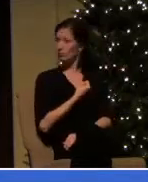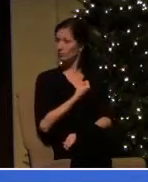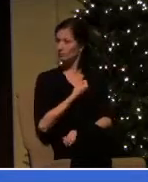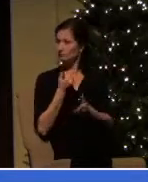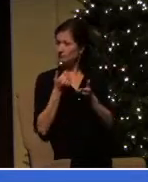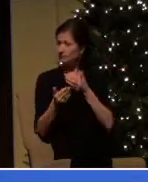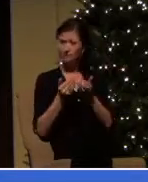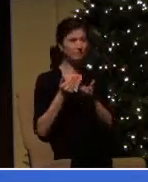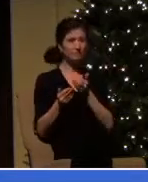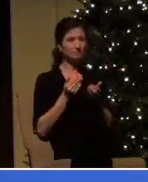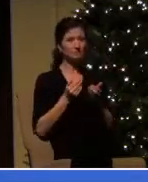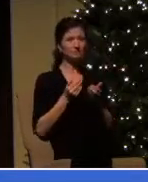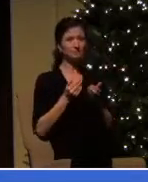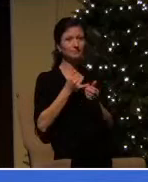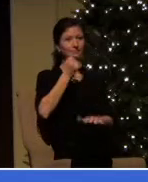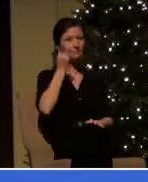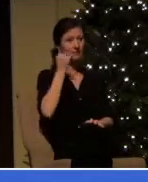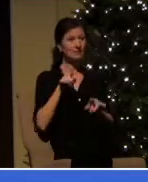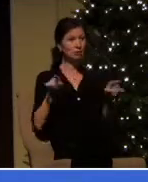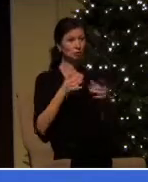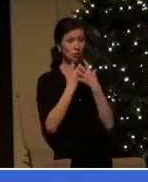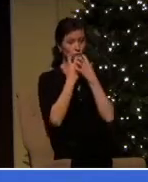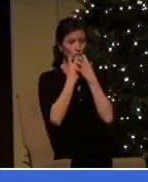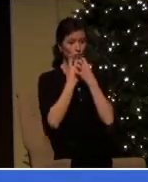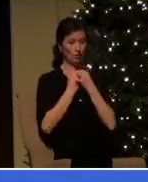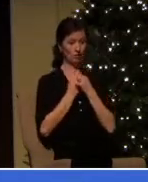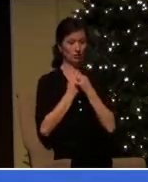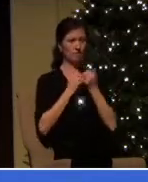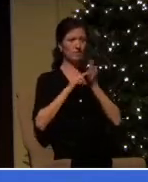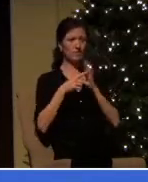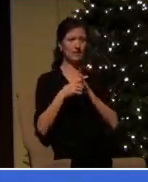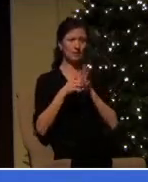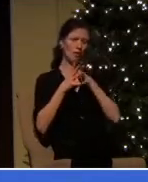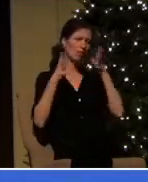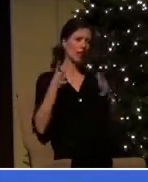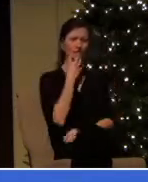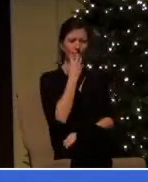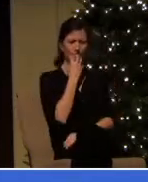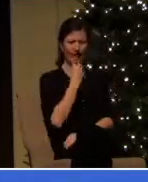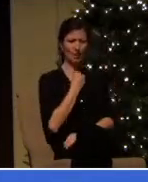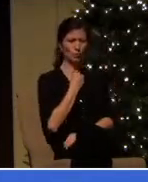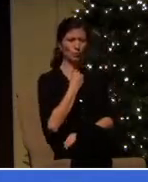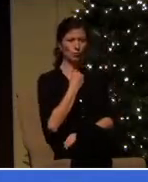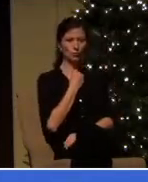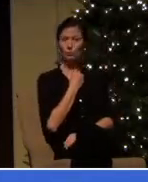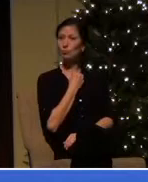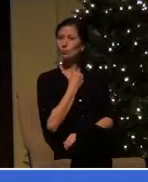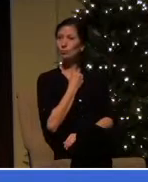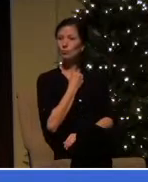case, if you treasure it, you value it greatly. And what do you do with the